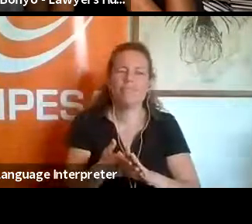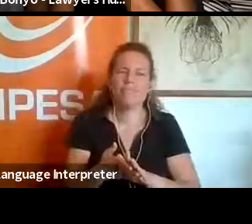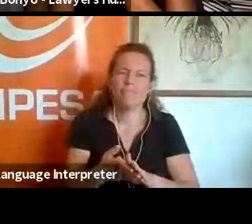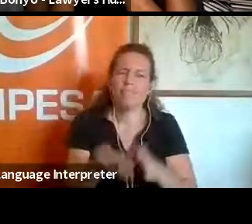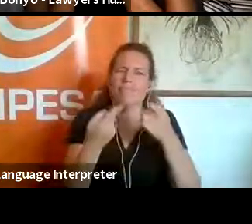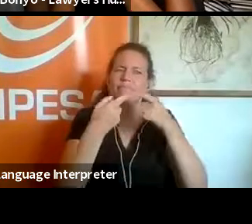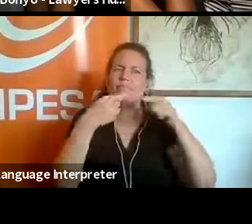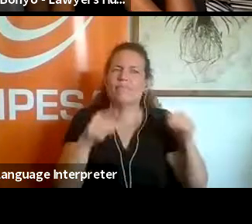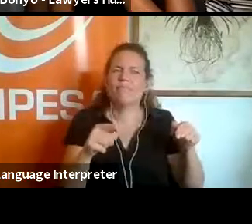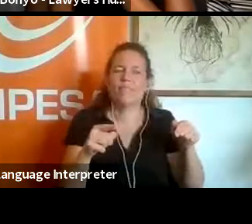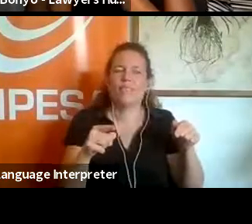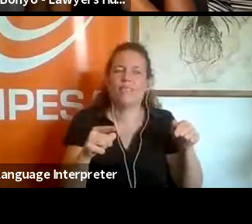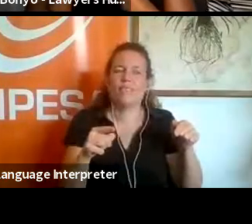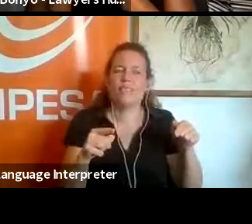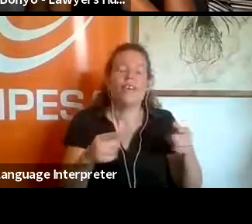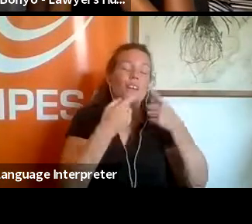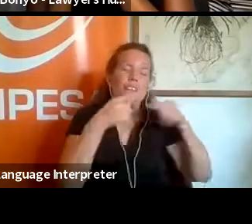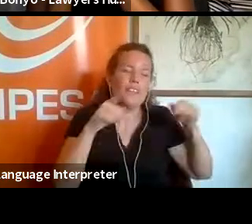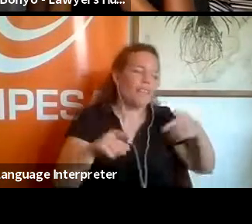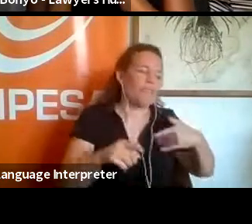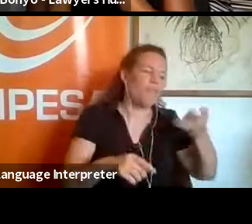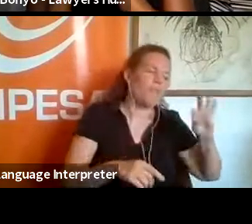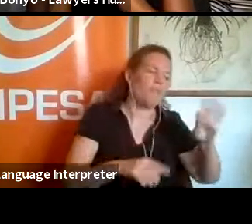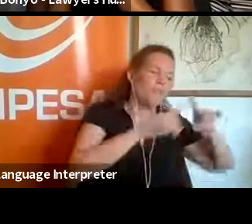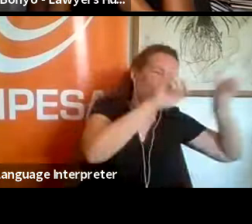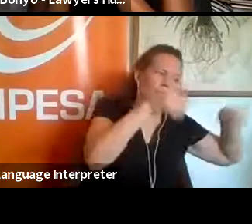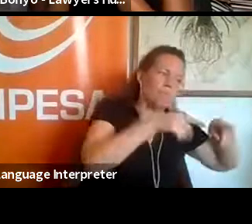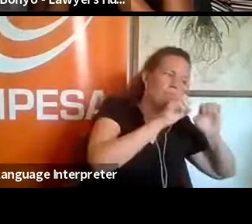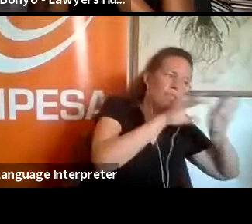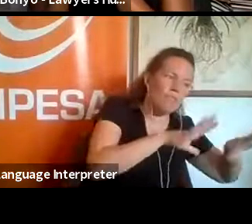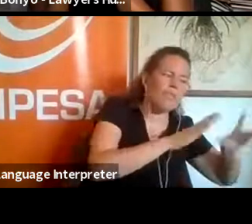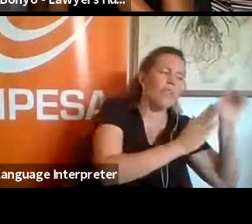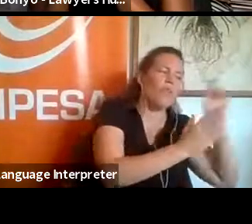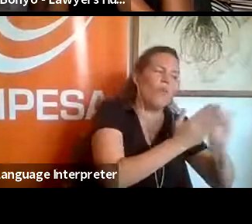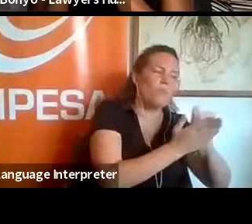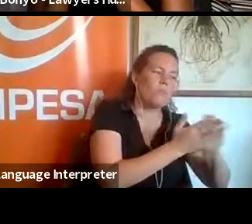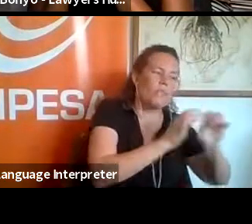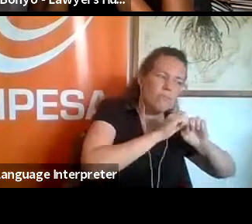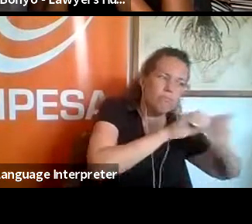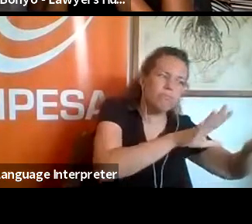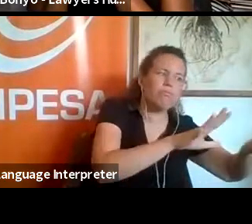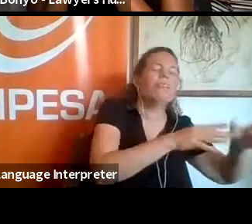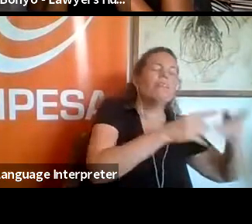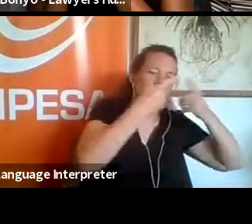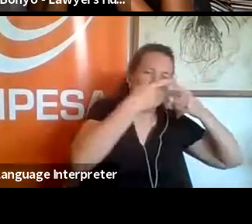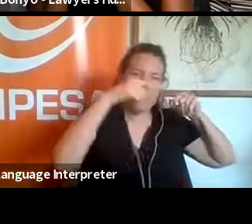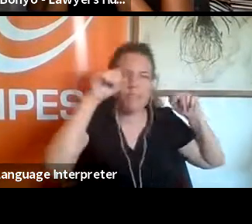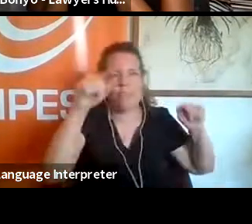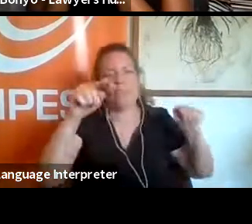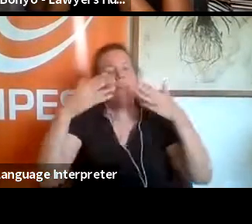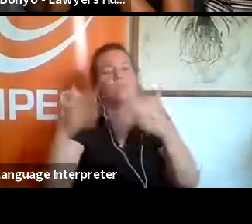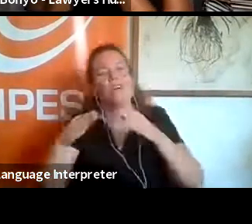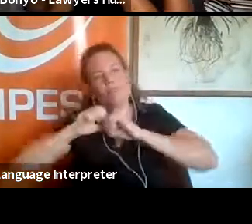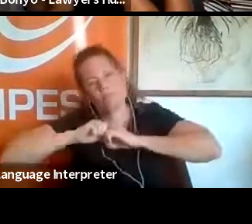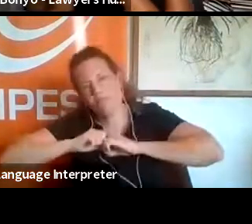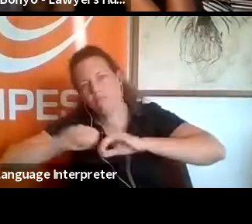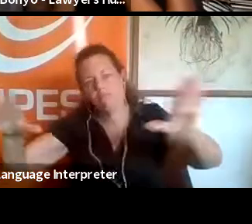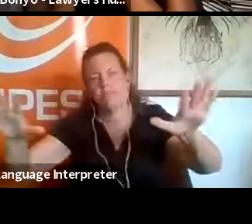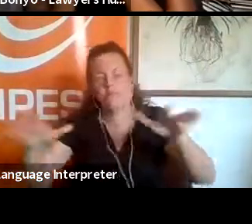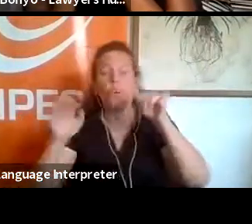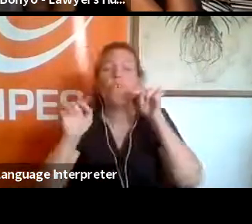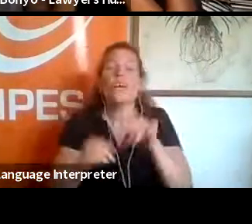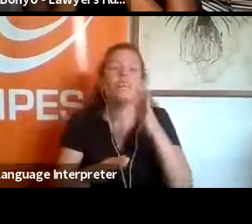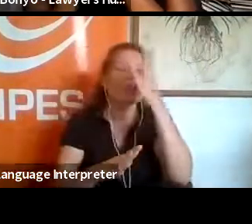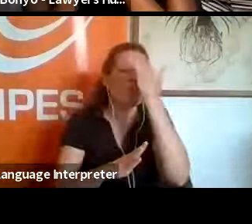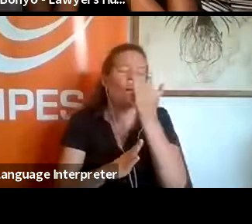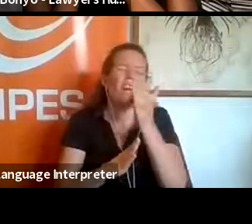example, in broadcast or in print, in traditional media. So that, for me, I think is one major reason why governments,